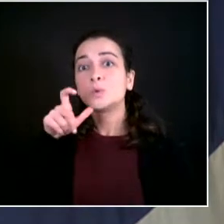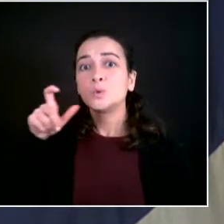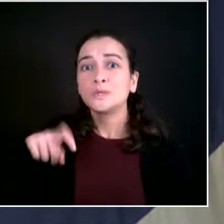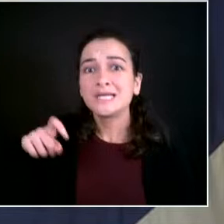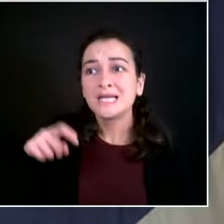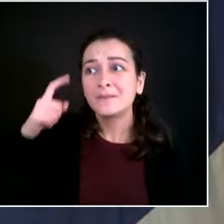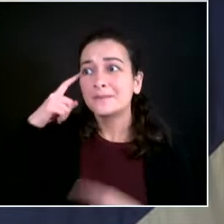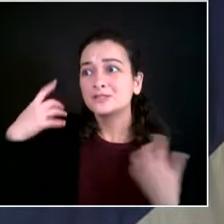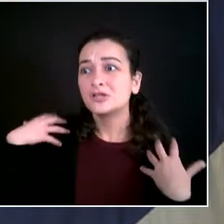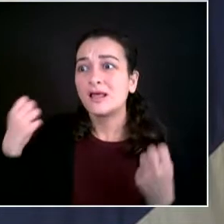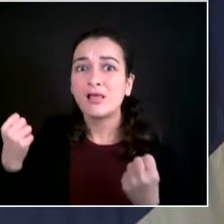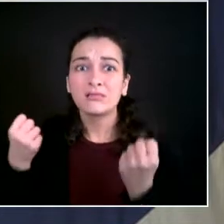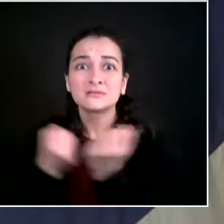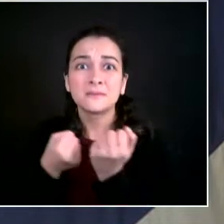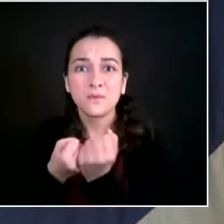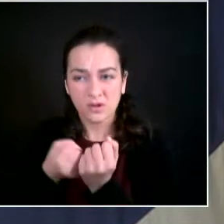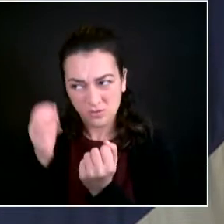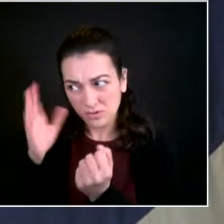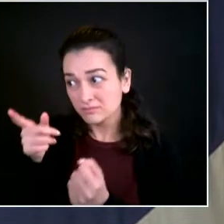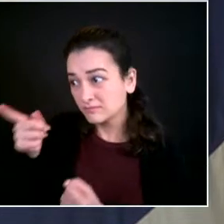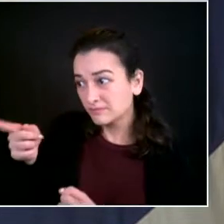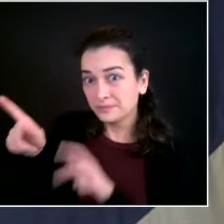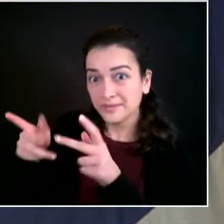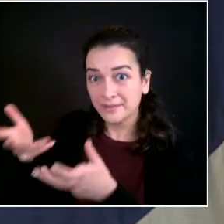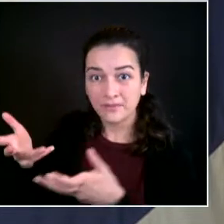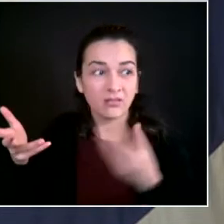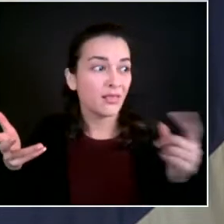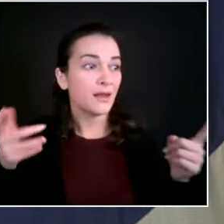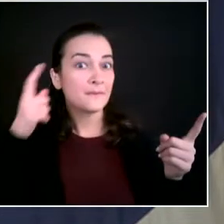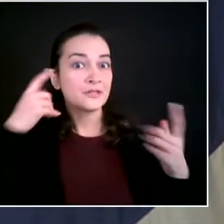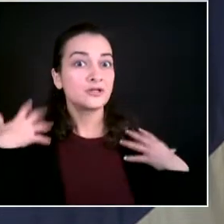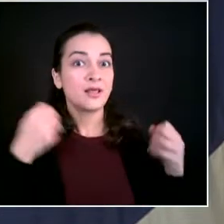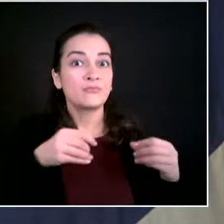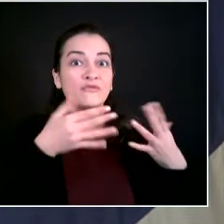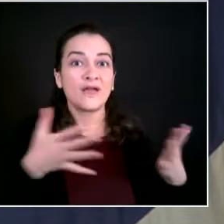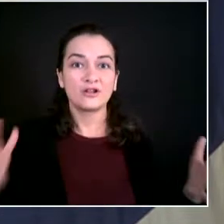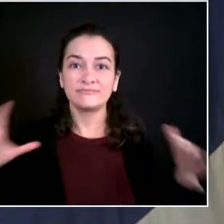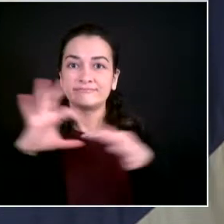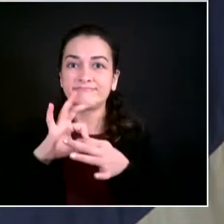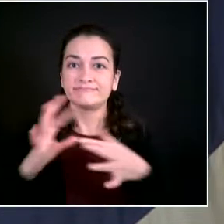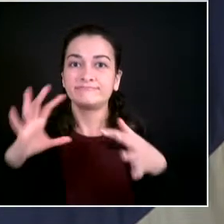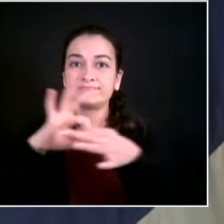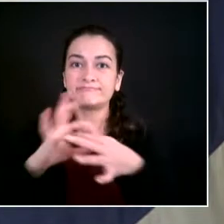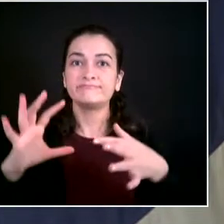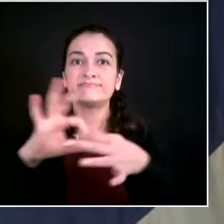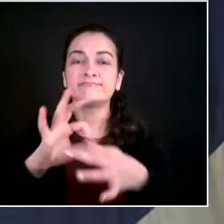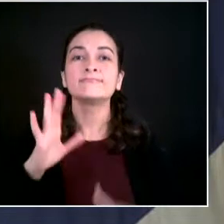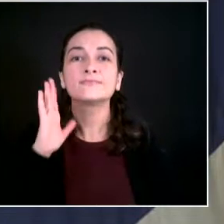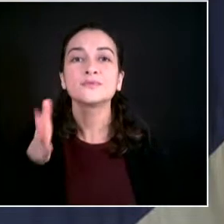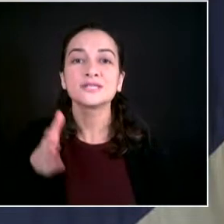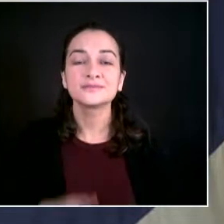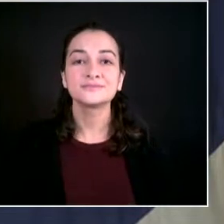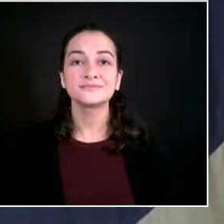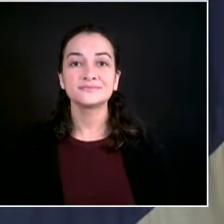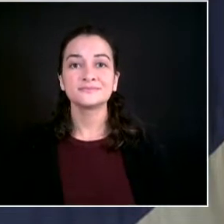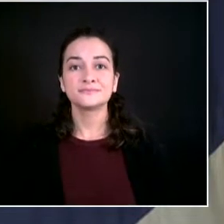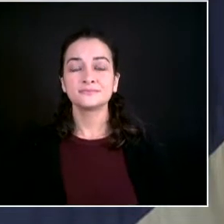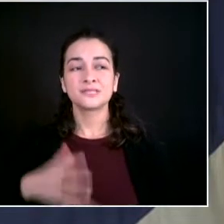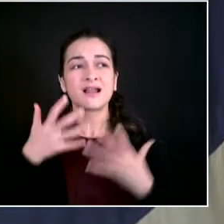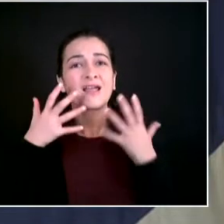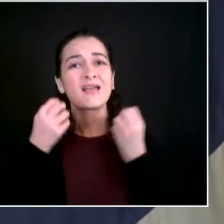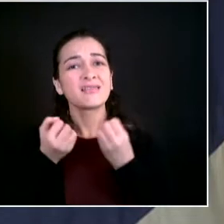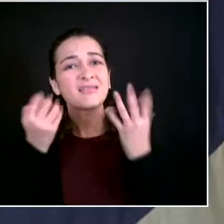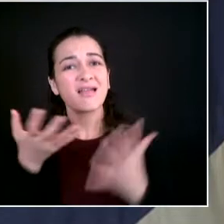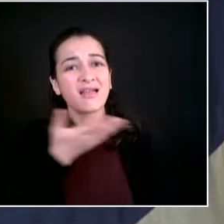accusations, all the innuendos and insinuations, the real news is that the women and men of my